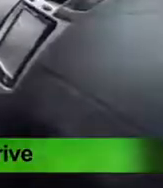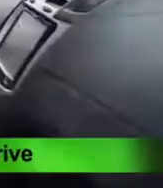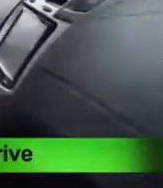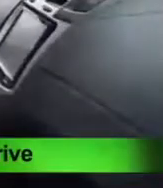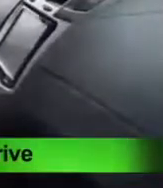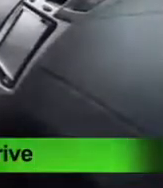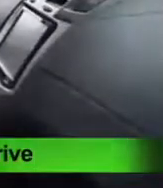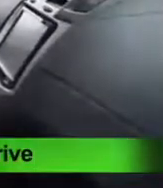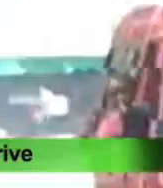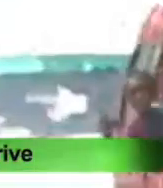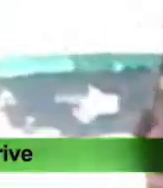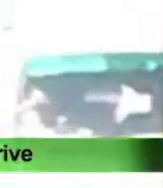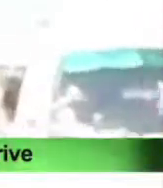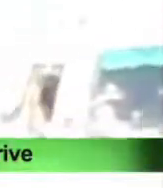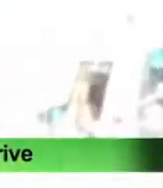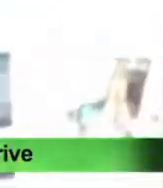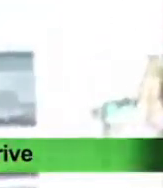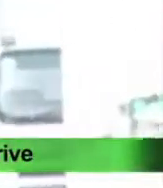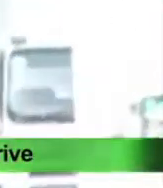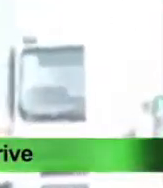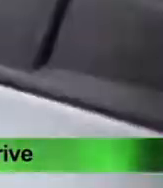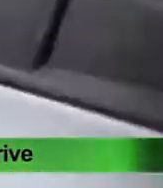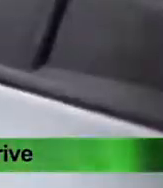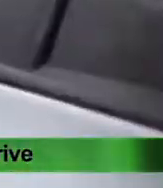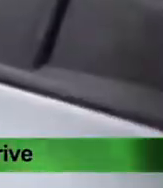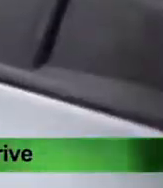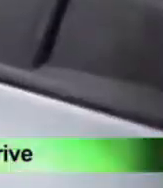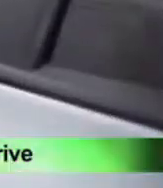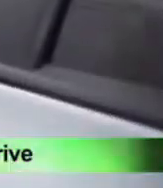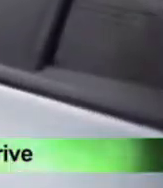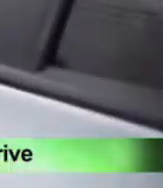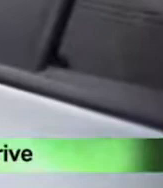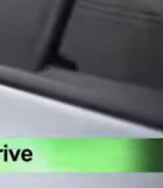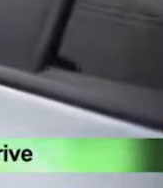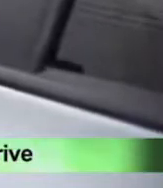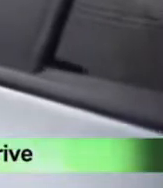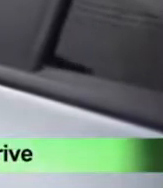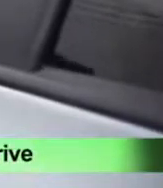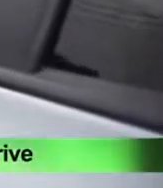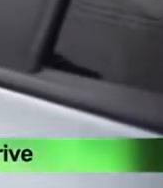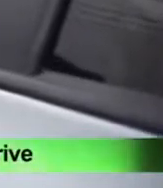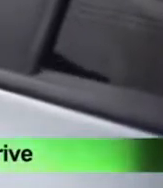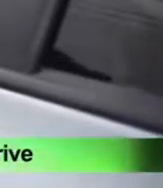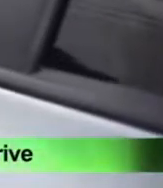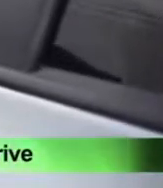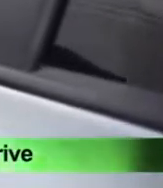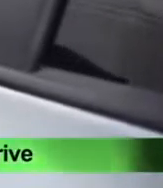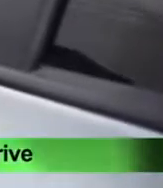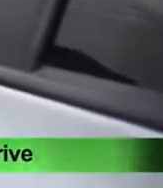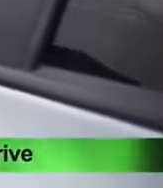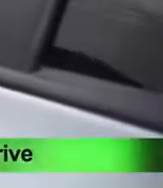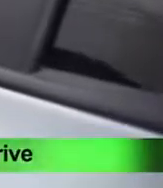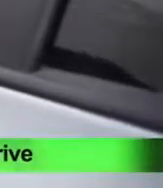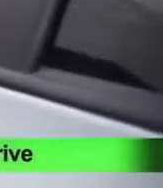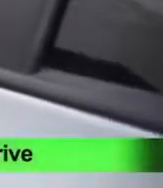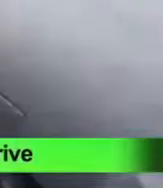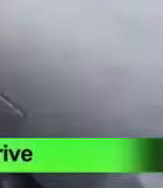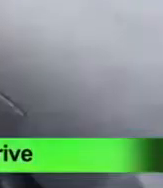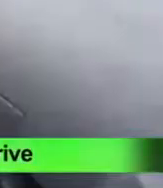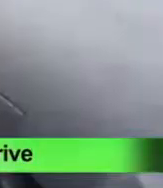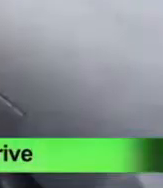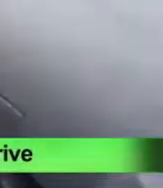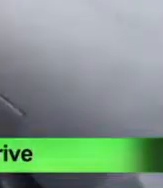Also, a long look at a pedestrian will distract you. Other actions that can distract you as you drive